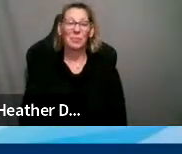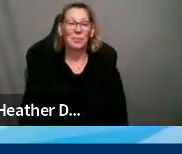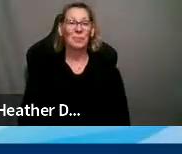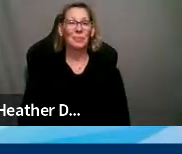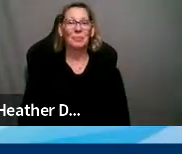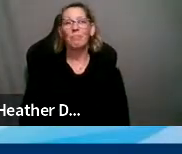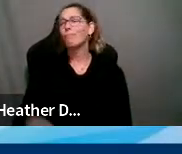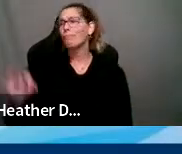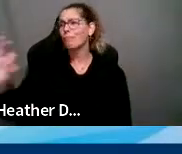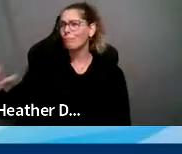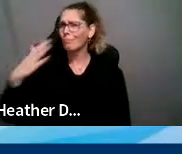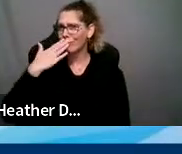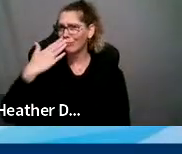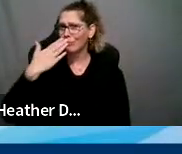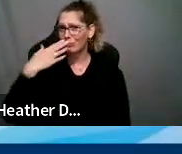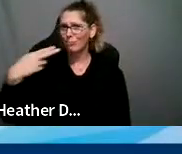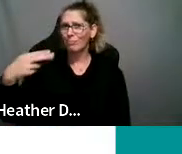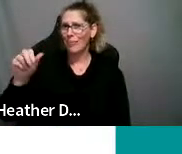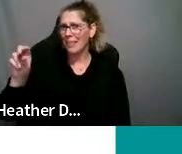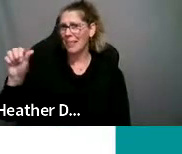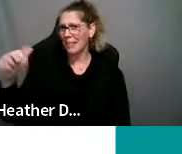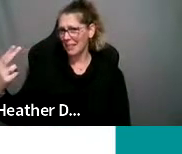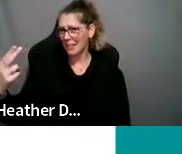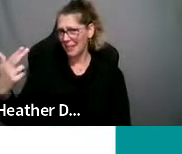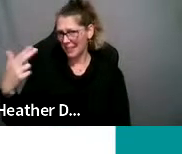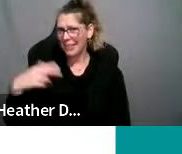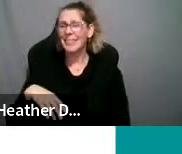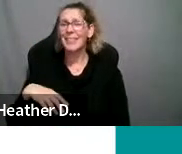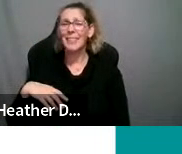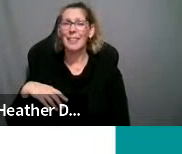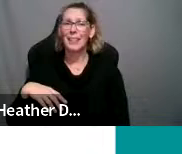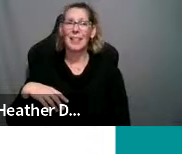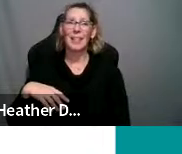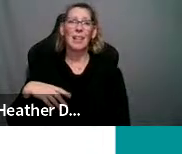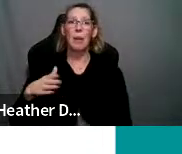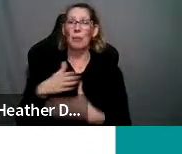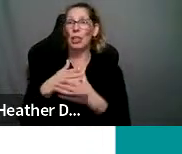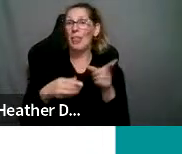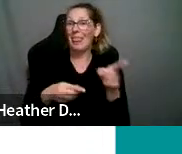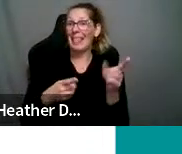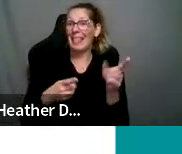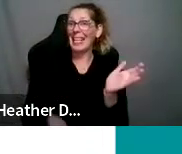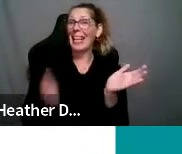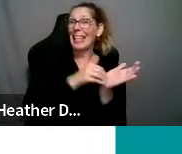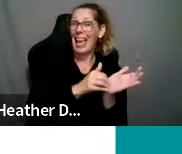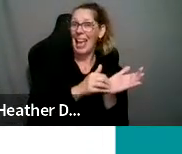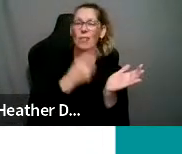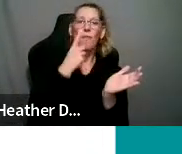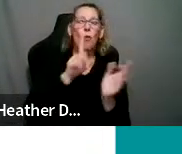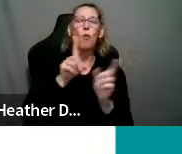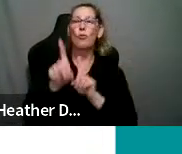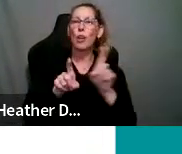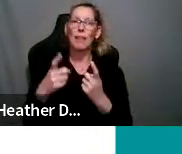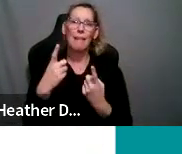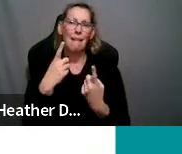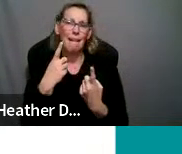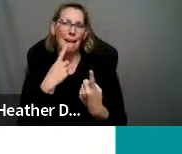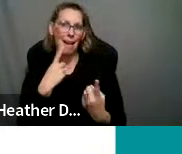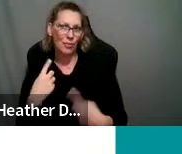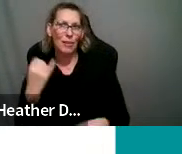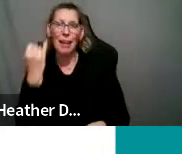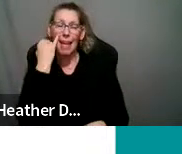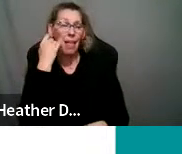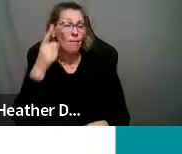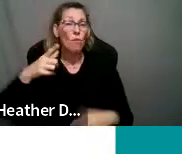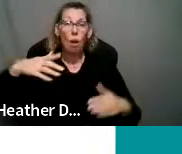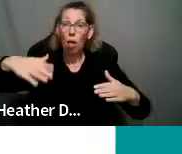Okay, thank you, Hannah. And as just sharing this slide again for questions and answers, if you haven't entered